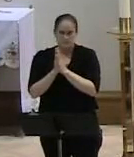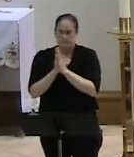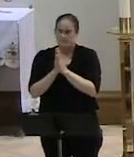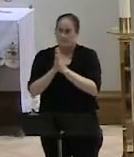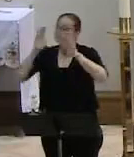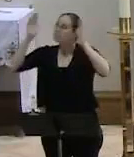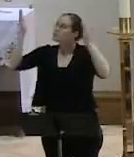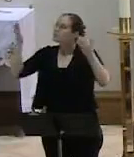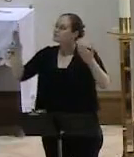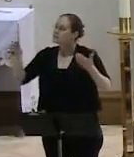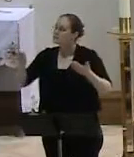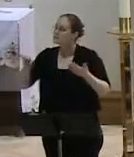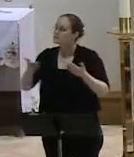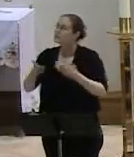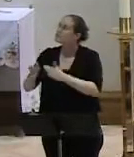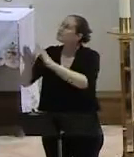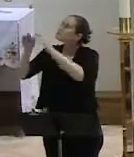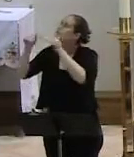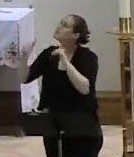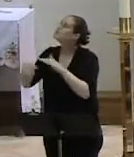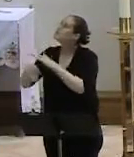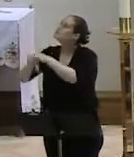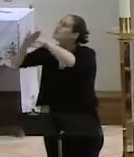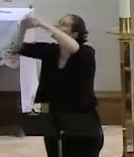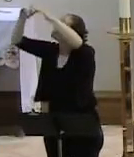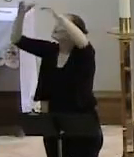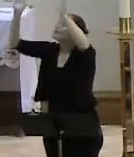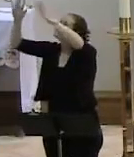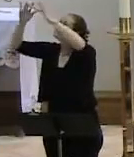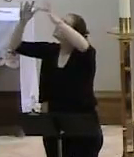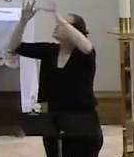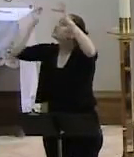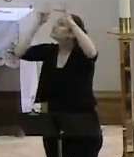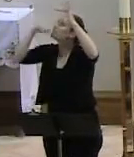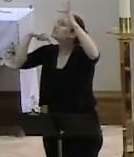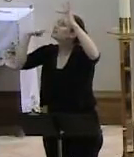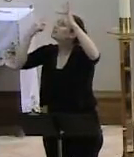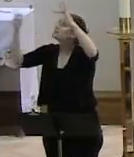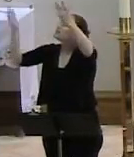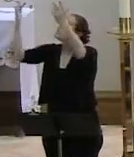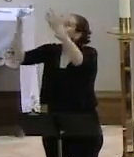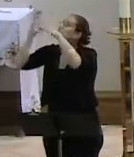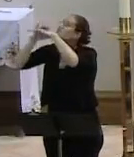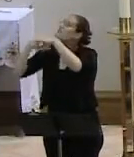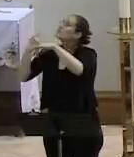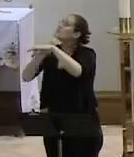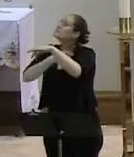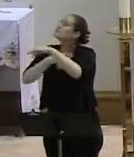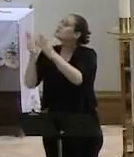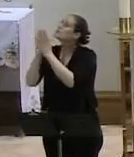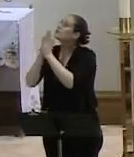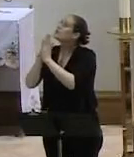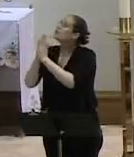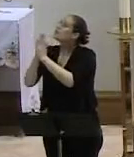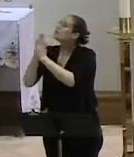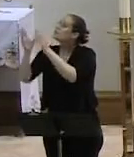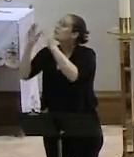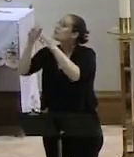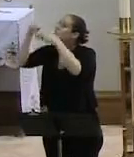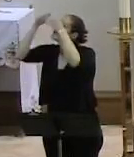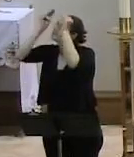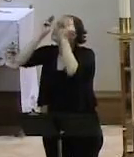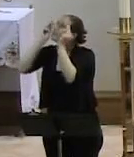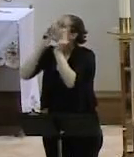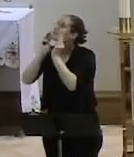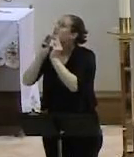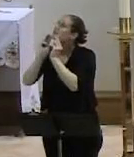Welcome them into the light of your face. Have mercy on us all, we pray, that with the Blessed Virgin